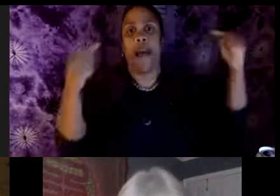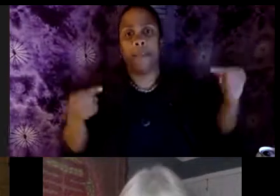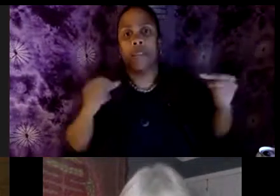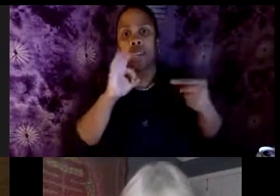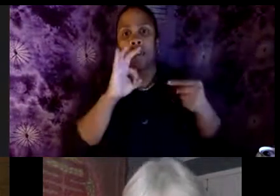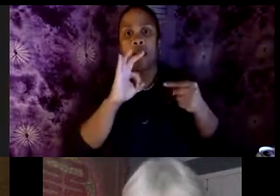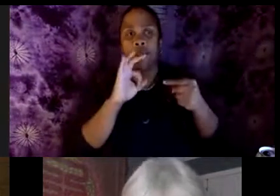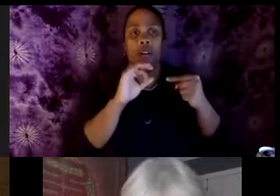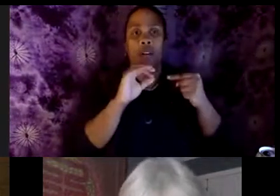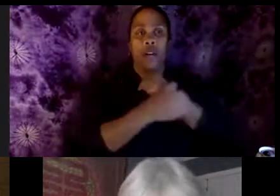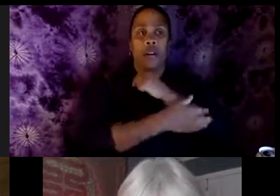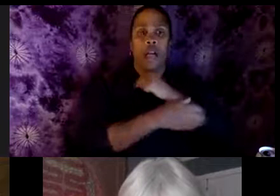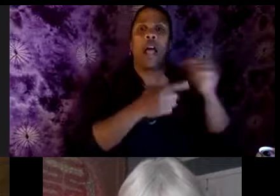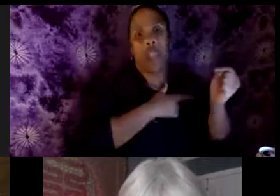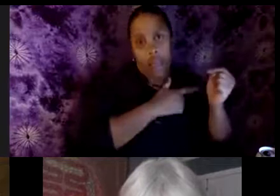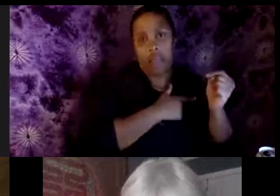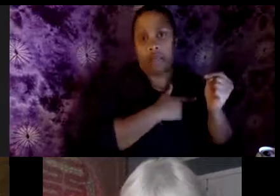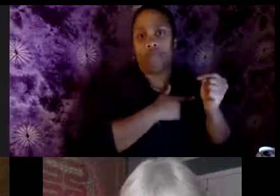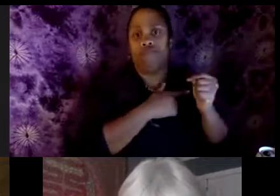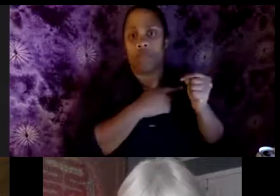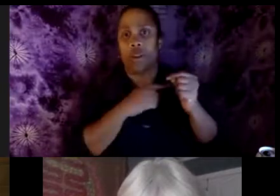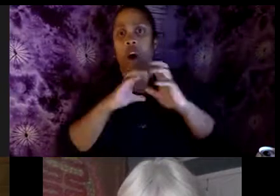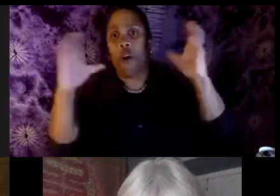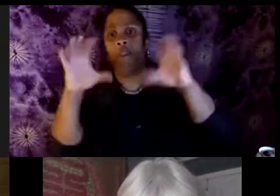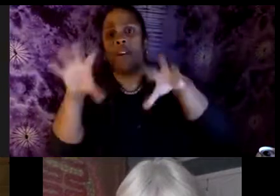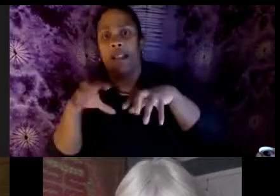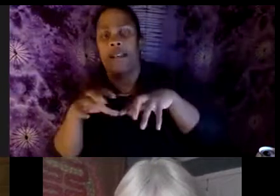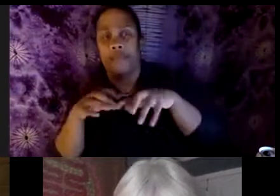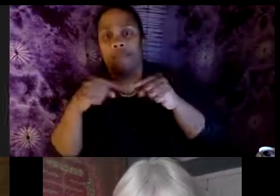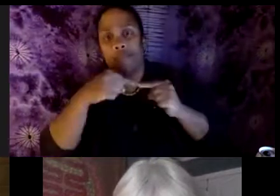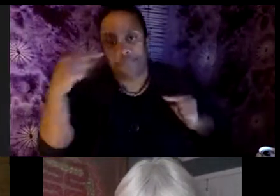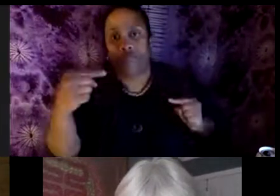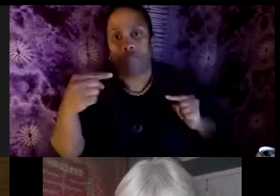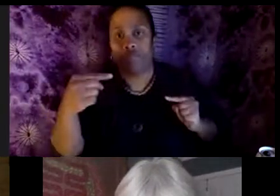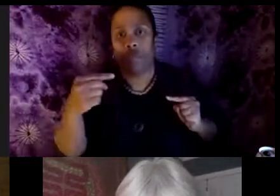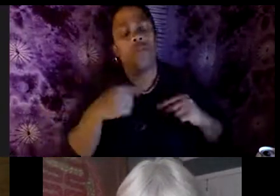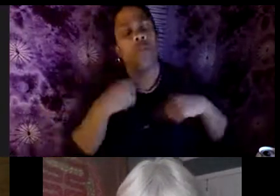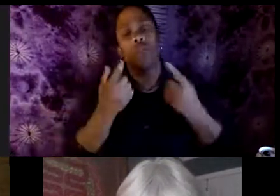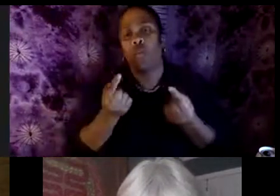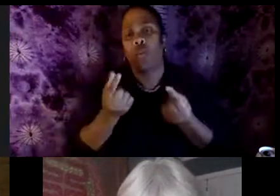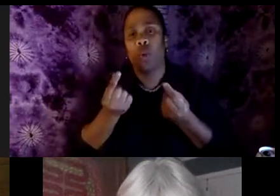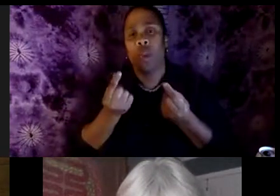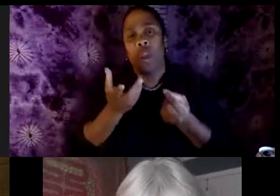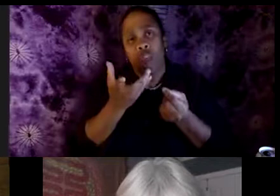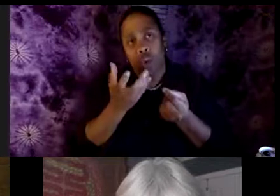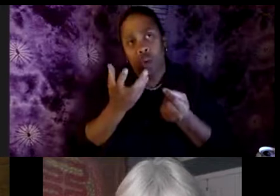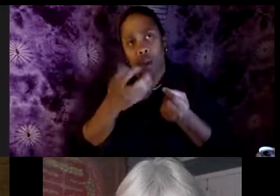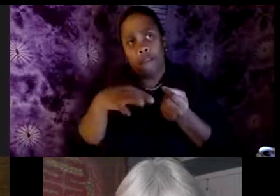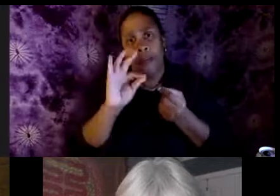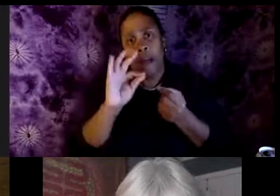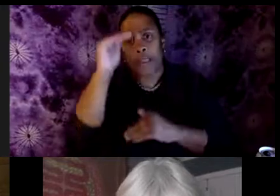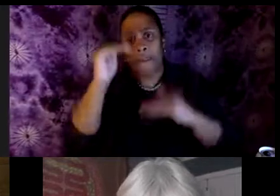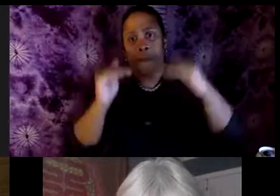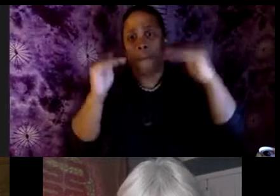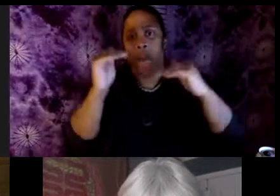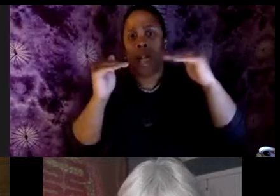was underactive, you know. But what you want to do is you want to get yourself to the point where it's balanced. So you just want to think